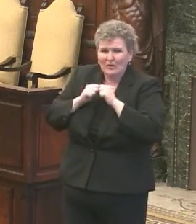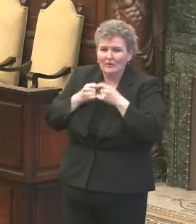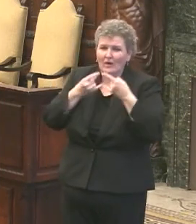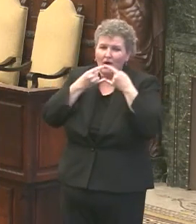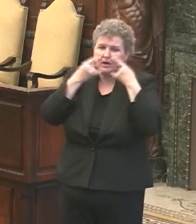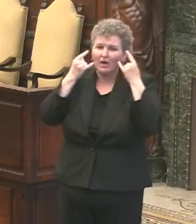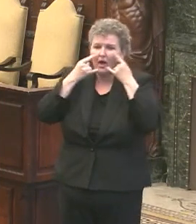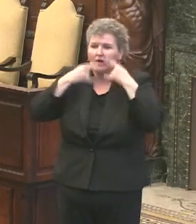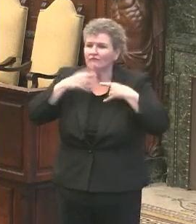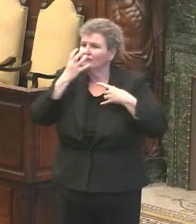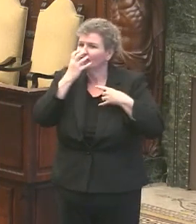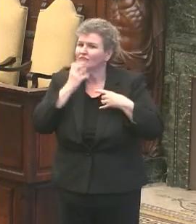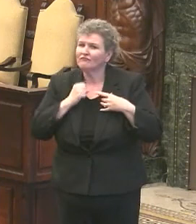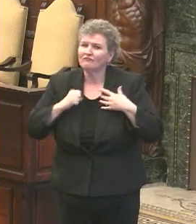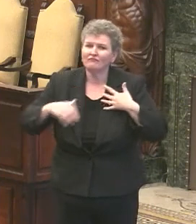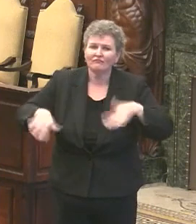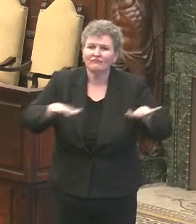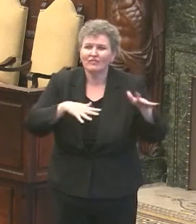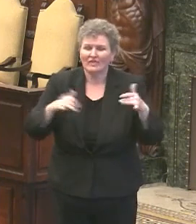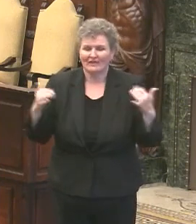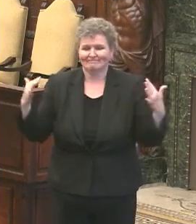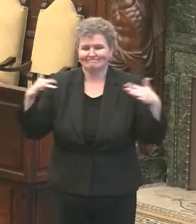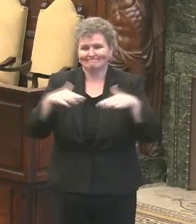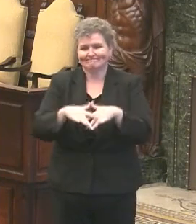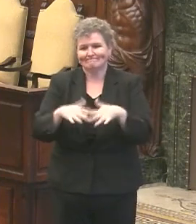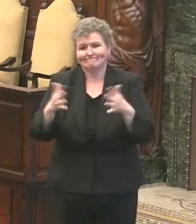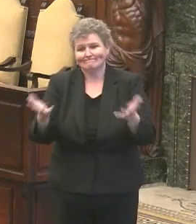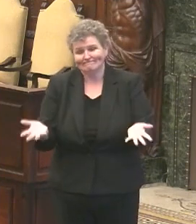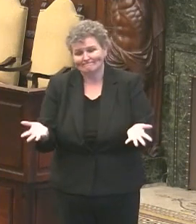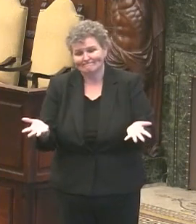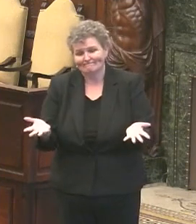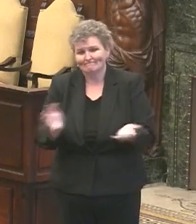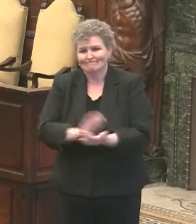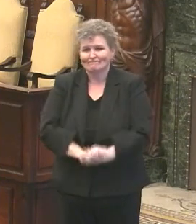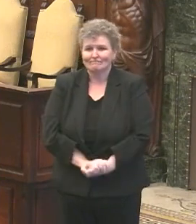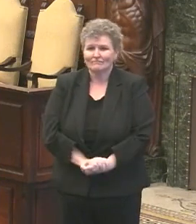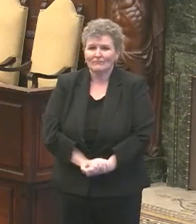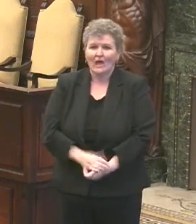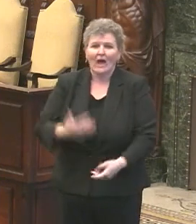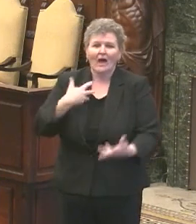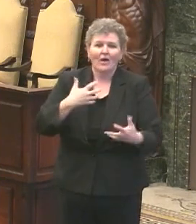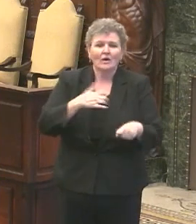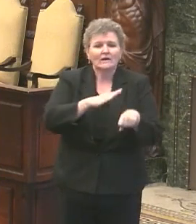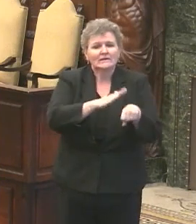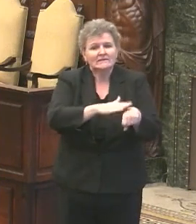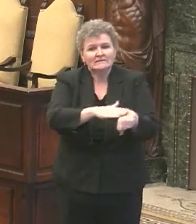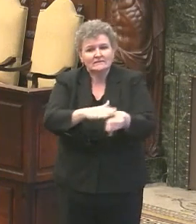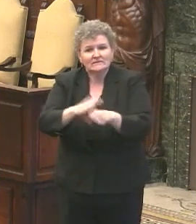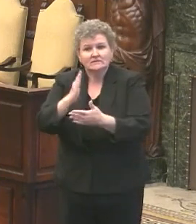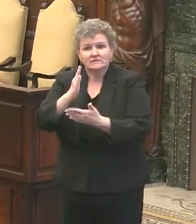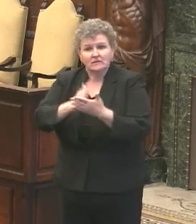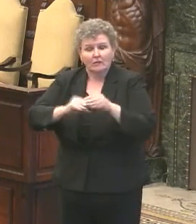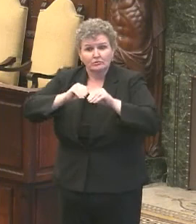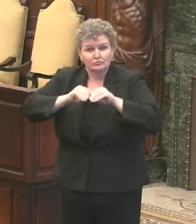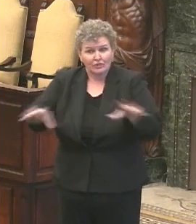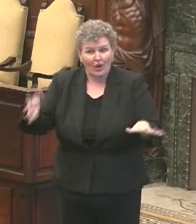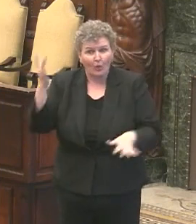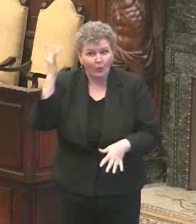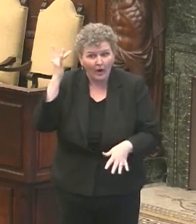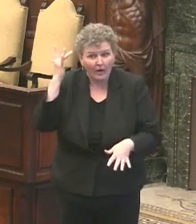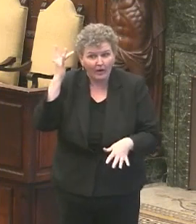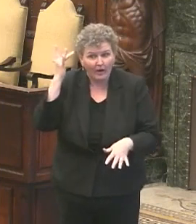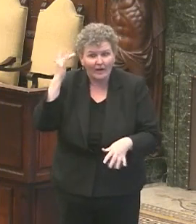good for the pictures. Now, in addition to that, there's some suggestion now that some spread might be occurring in